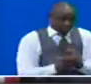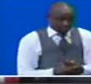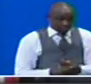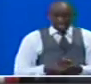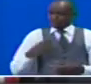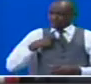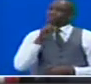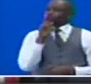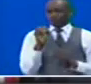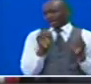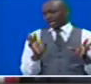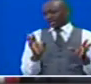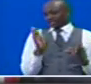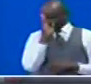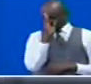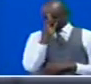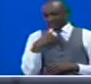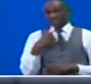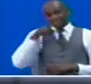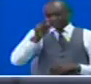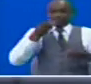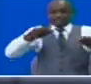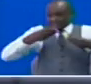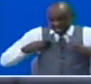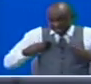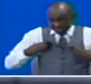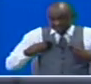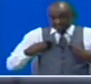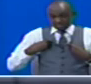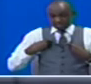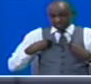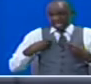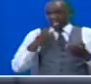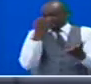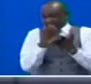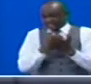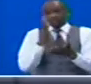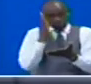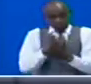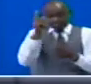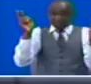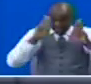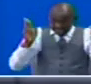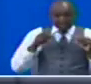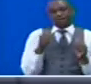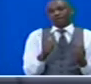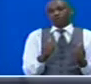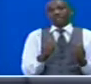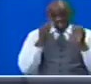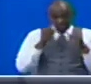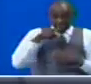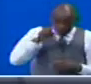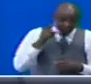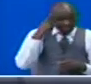I'm not very sure at the moment. They have not given us very credible evidence that they're actually ready. If they are still talking